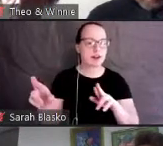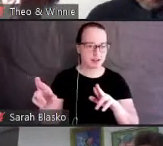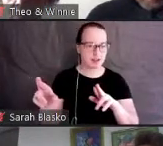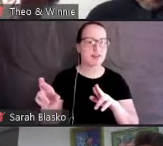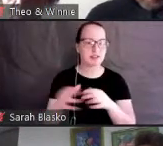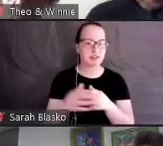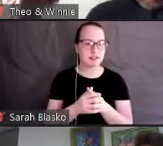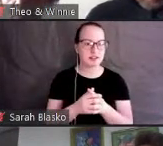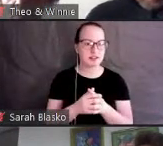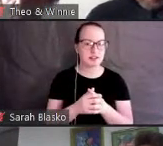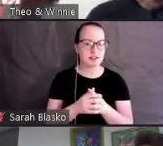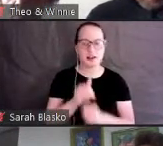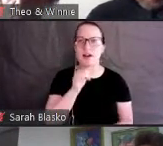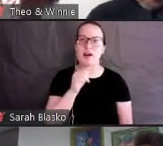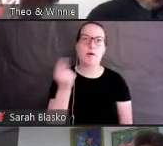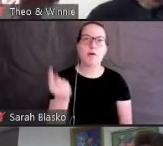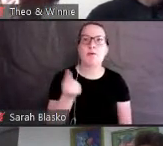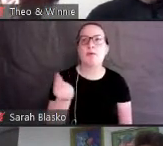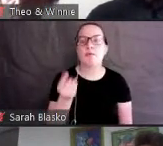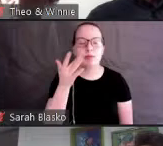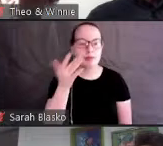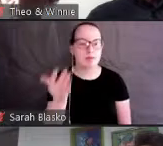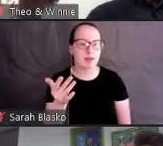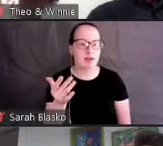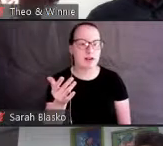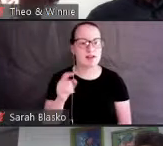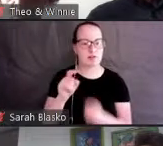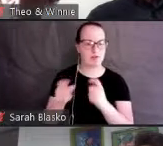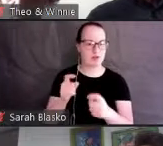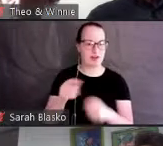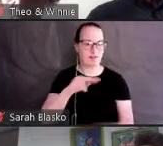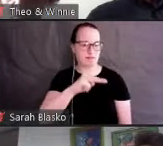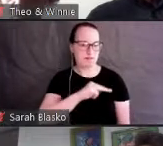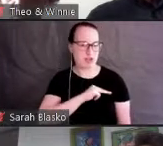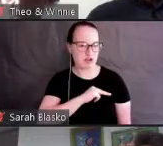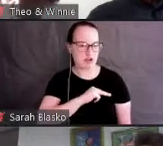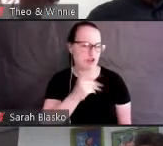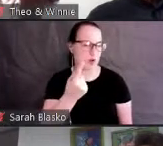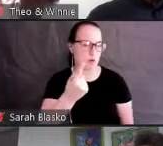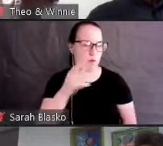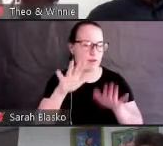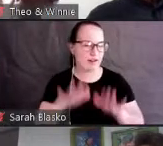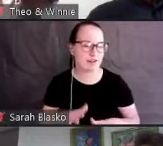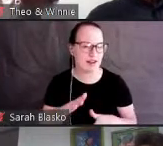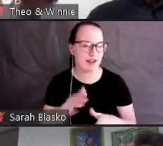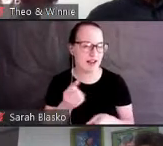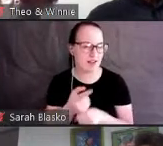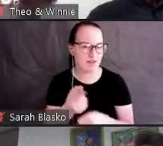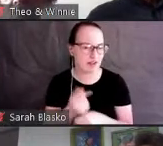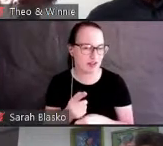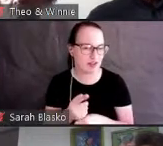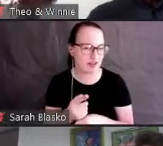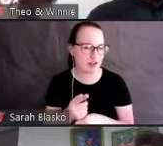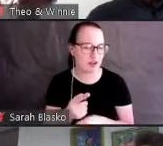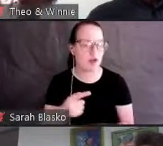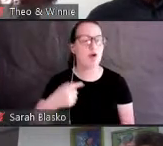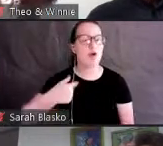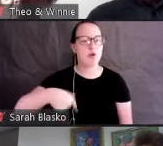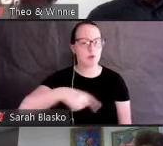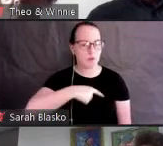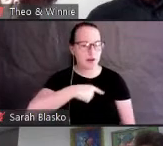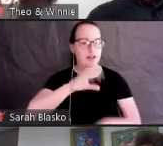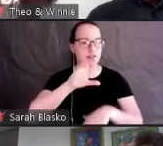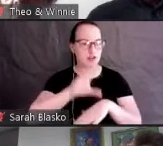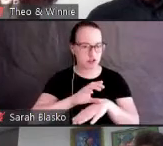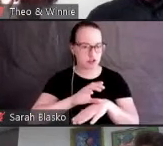missions on one Sunday every year, but because we are the mission of